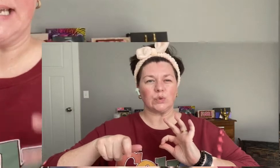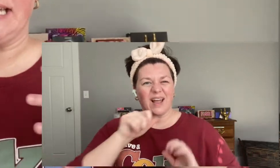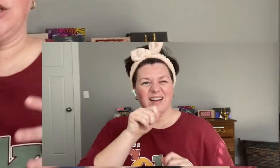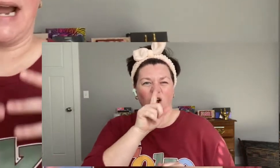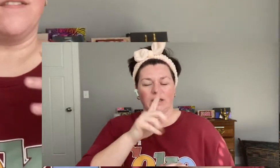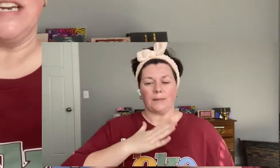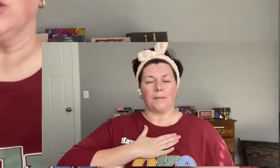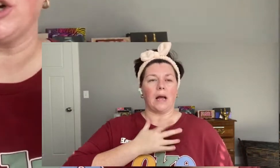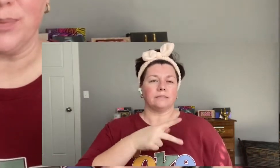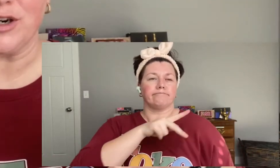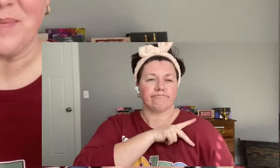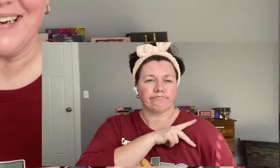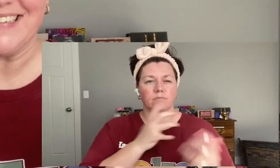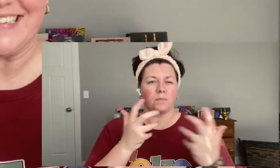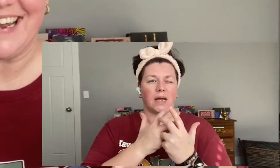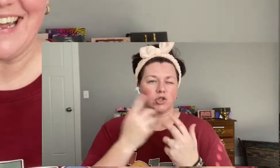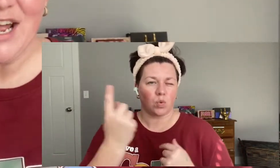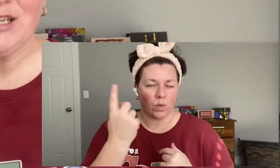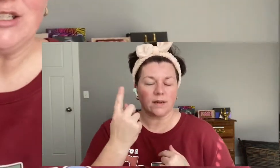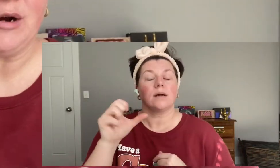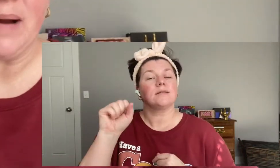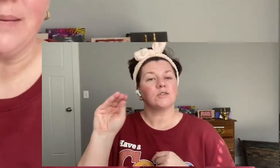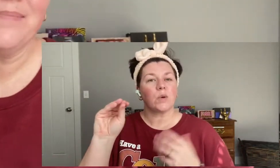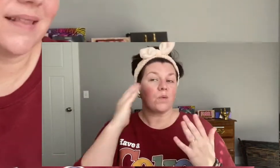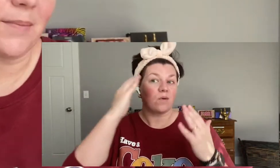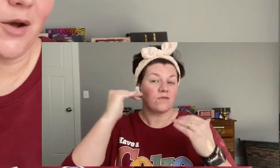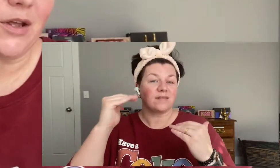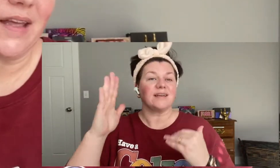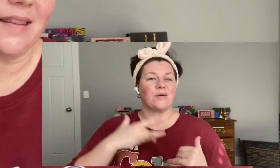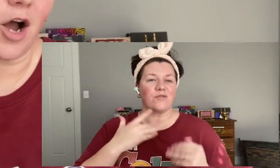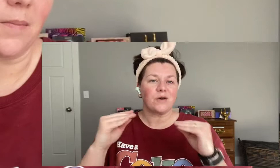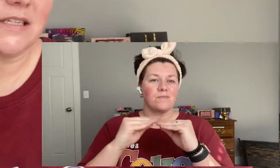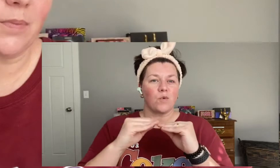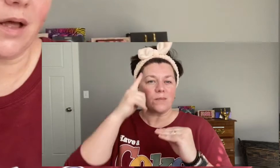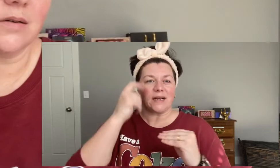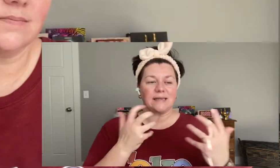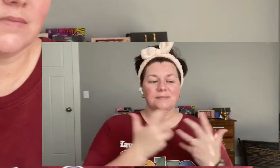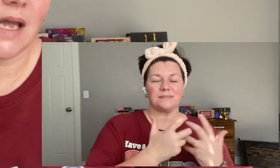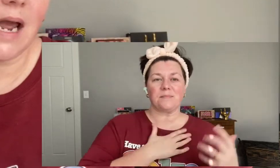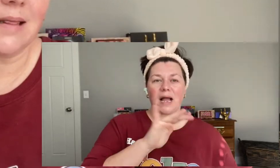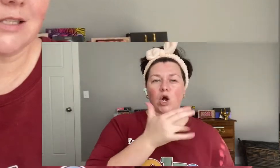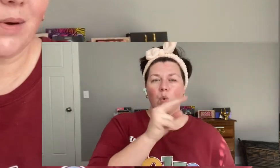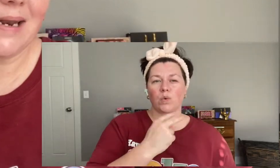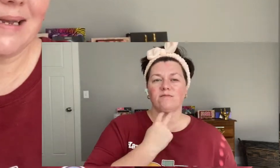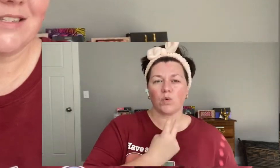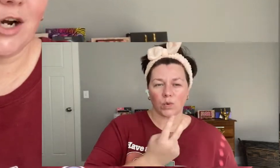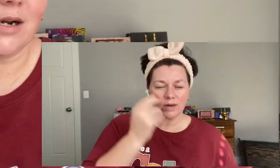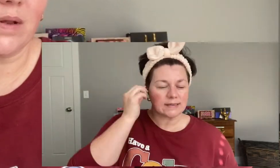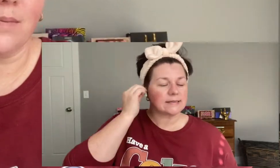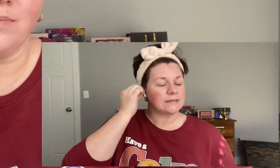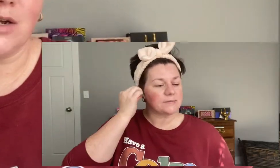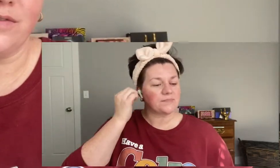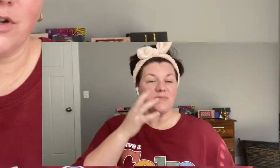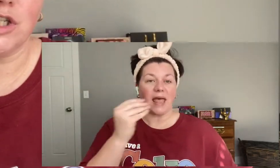I get into kind of an interpreter mindset. So anyway, let me know what you think in the comments below. And let's go ahead and get started